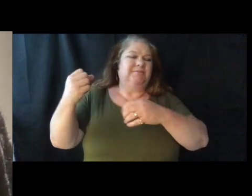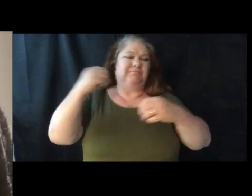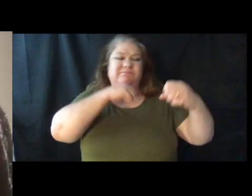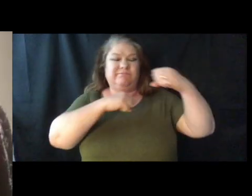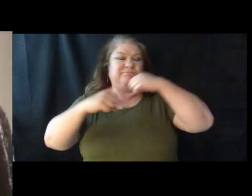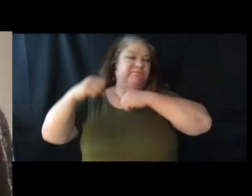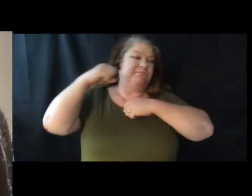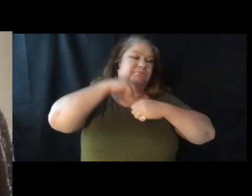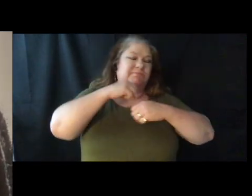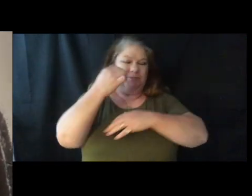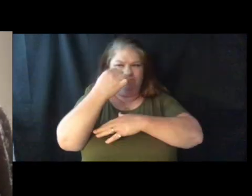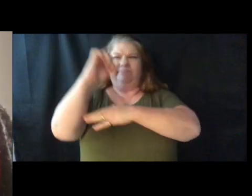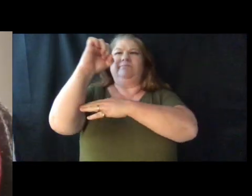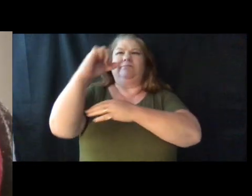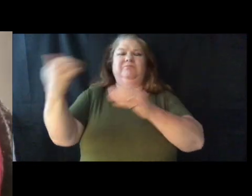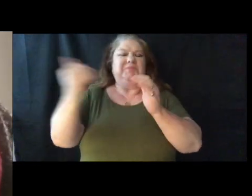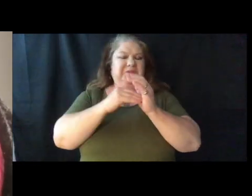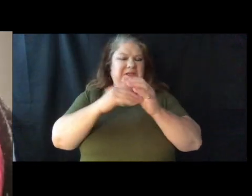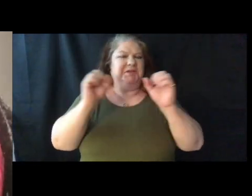of potential.